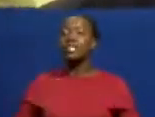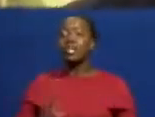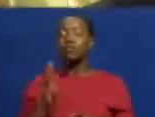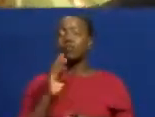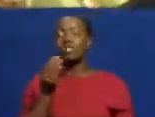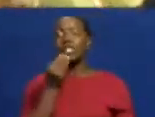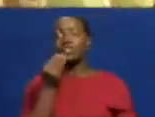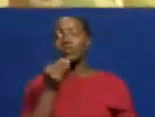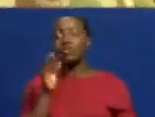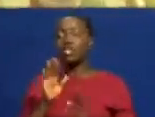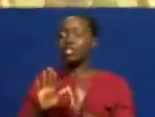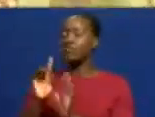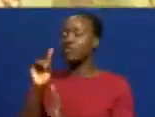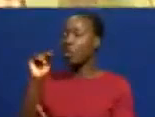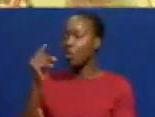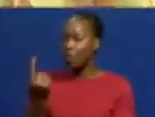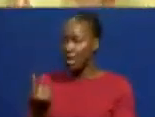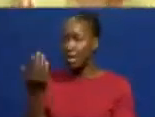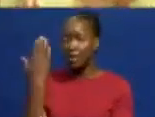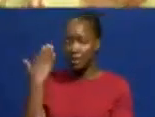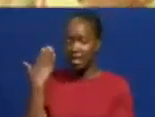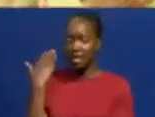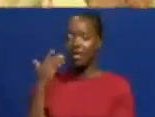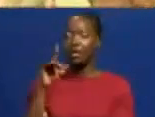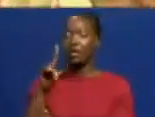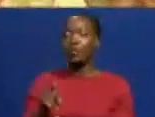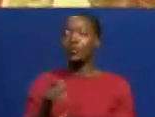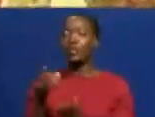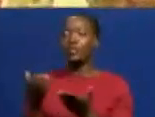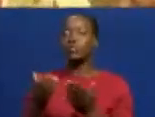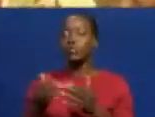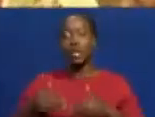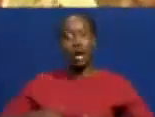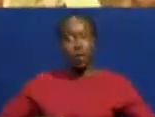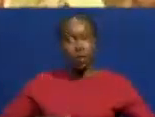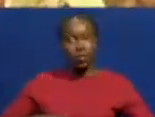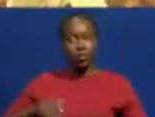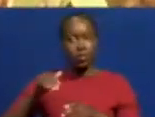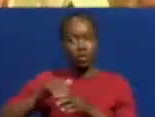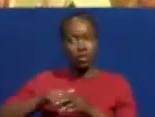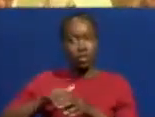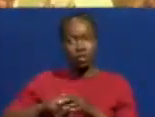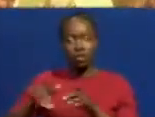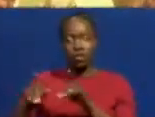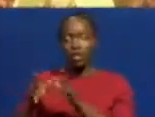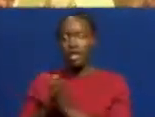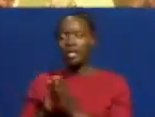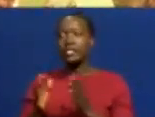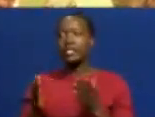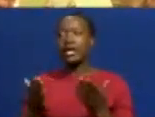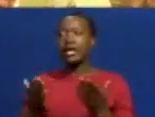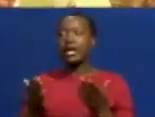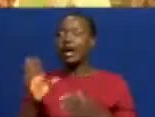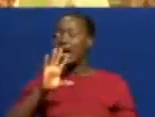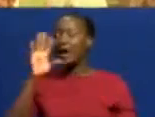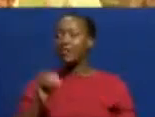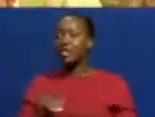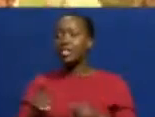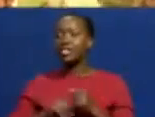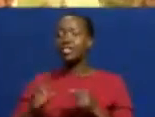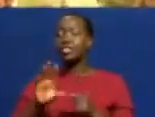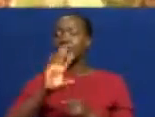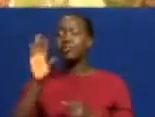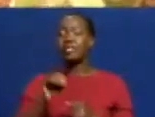is food, leave no one behind. We need to bring our youth on board. The population of Africa is